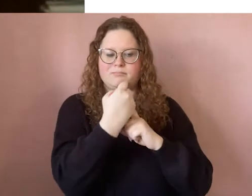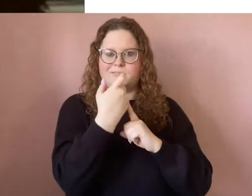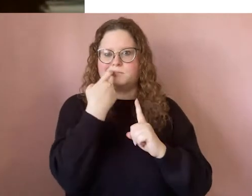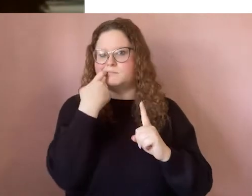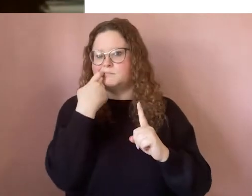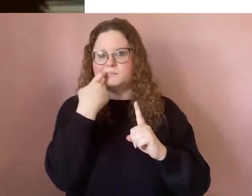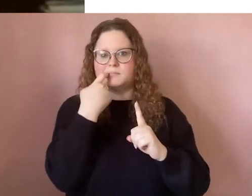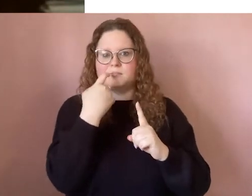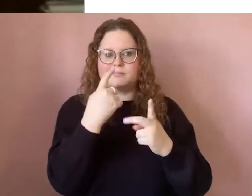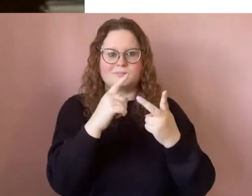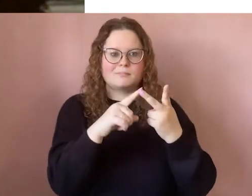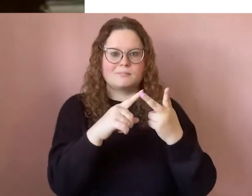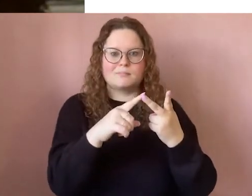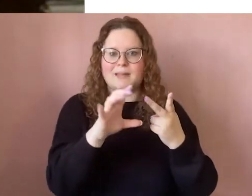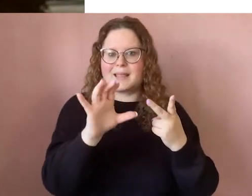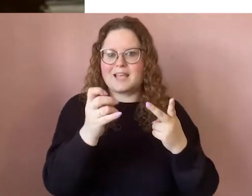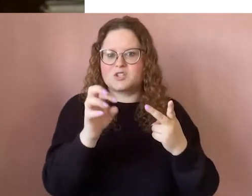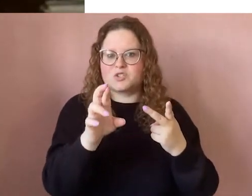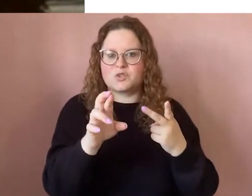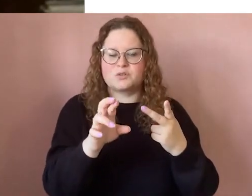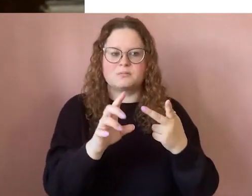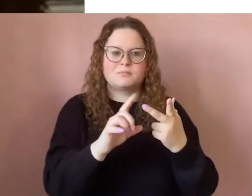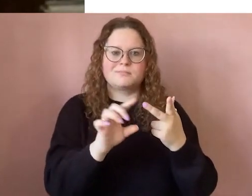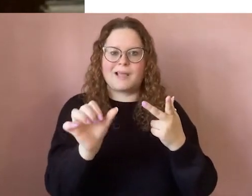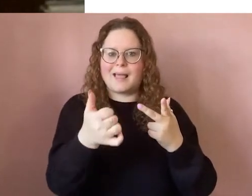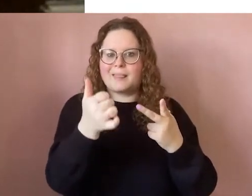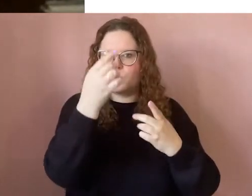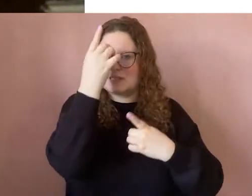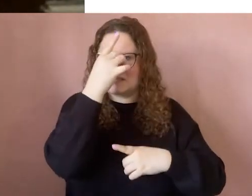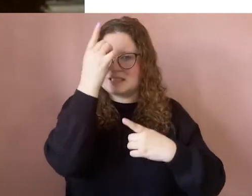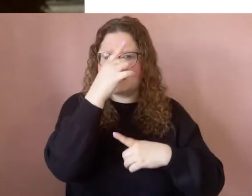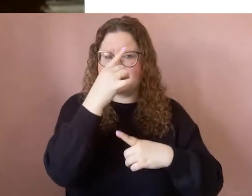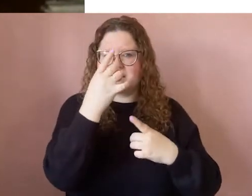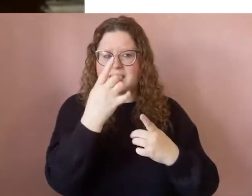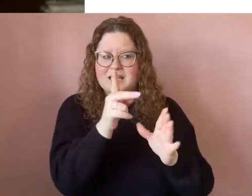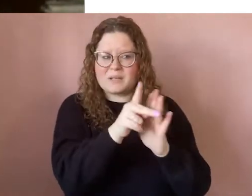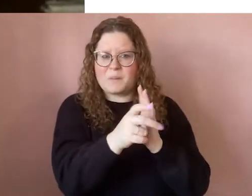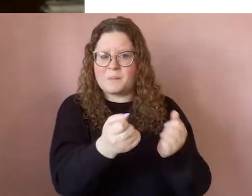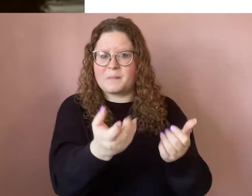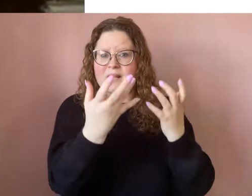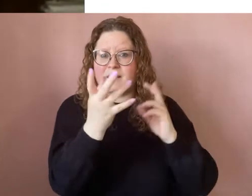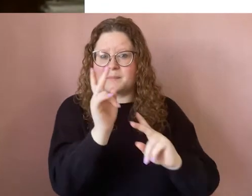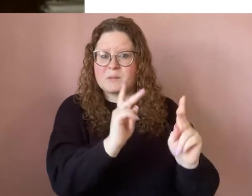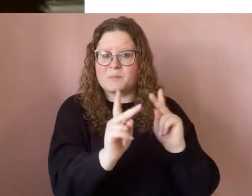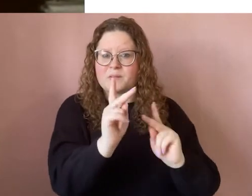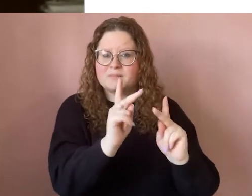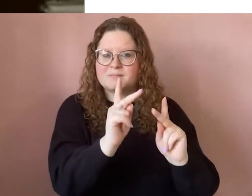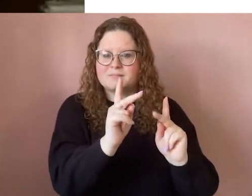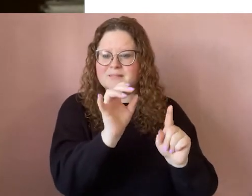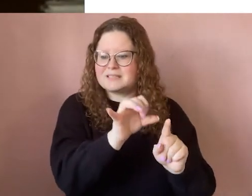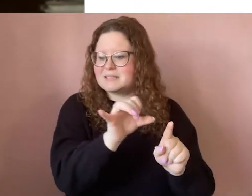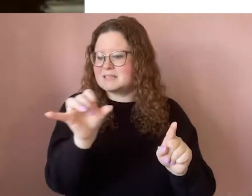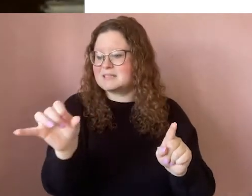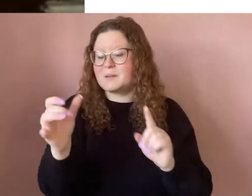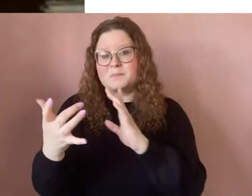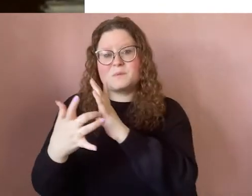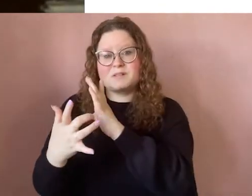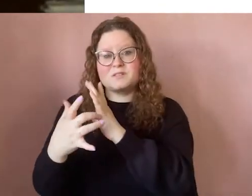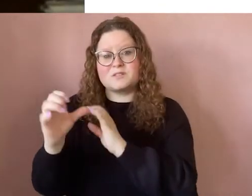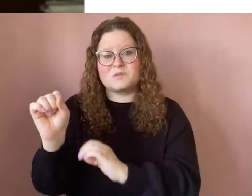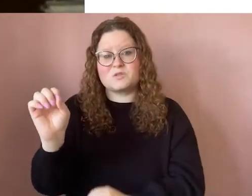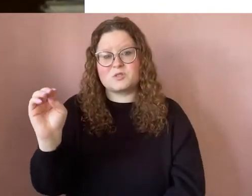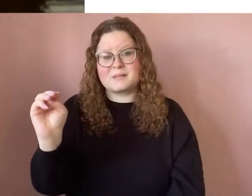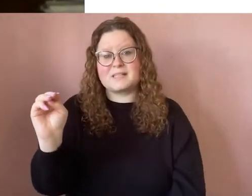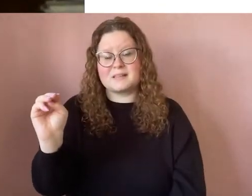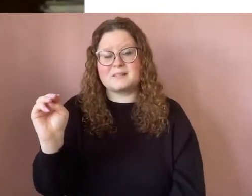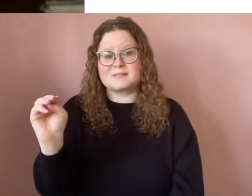other diseases that have taken millions of lives, we're doing the same thing with some of the social media